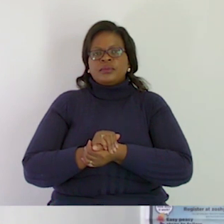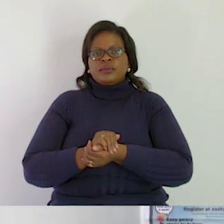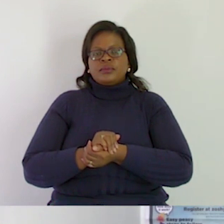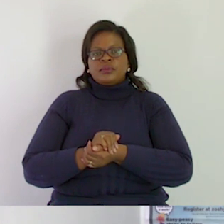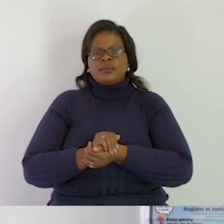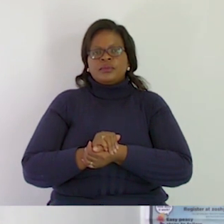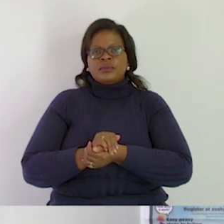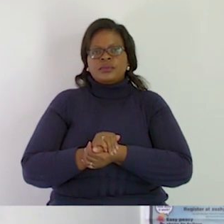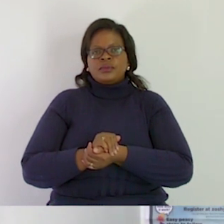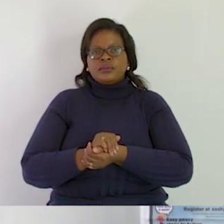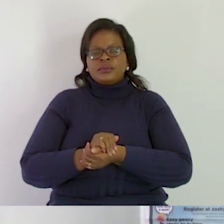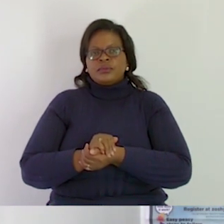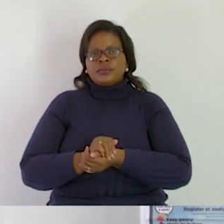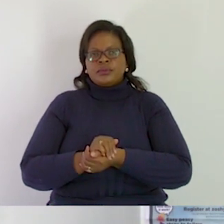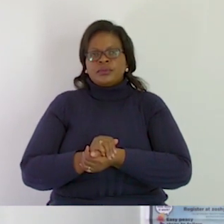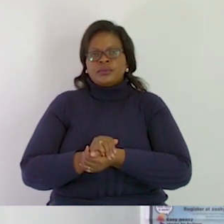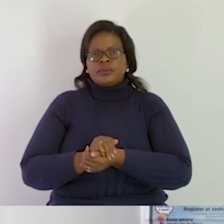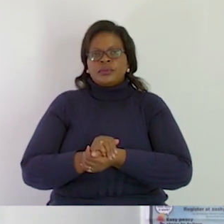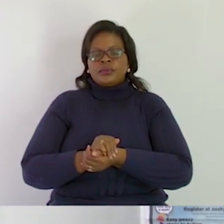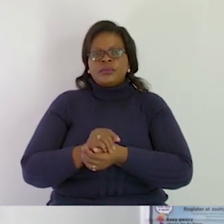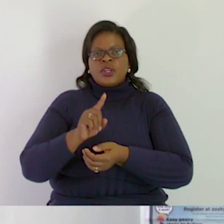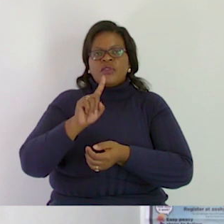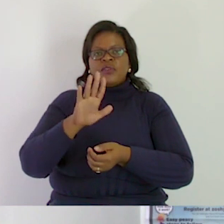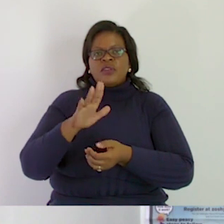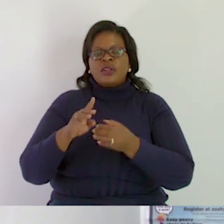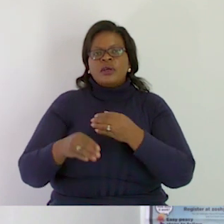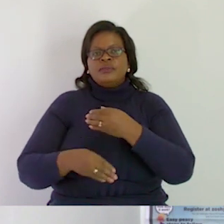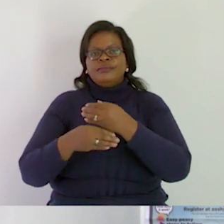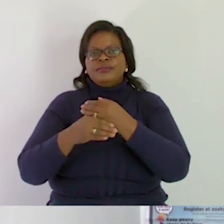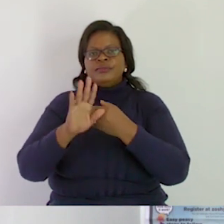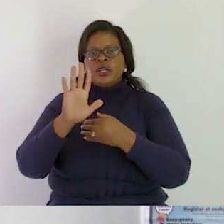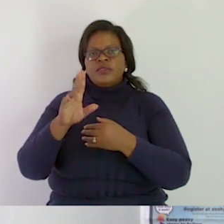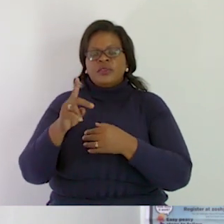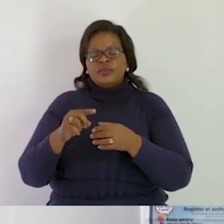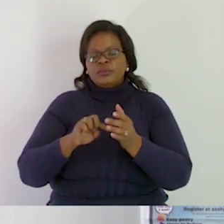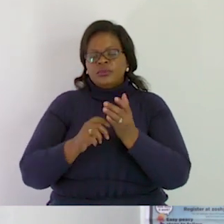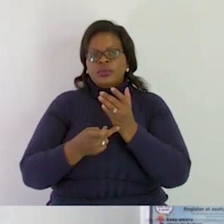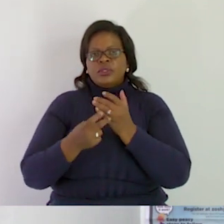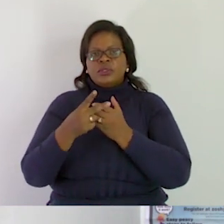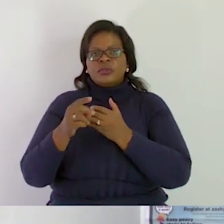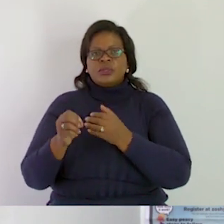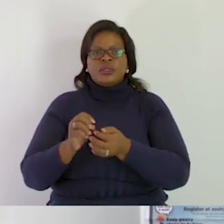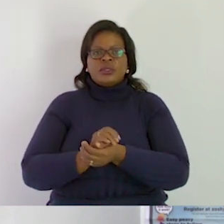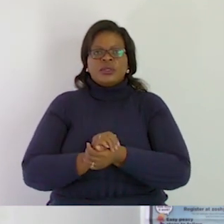and so on. So 15 plus 5 will give me 20.